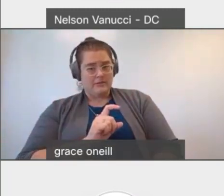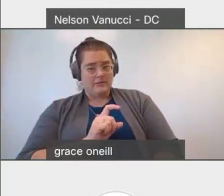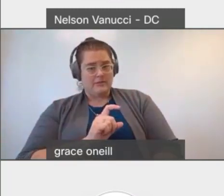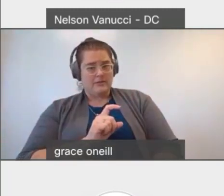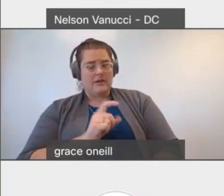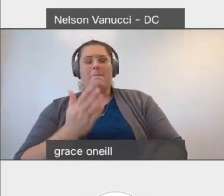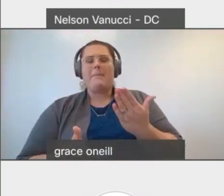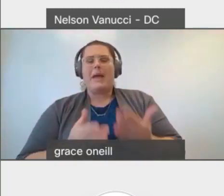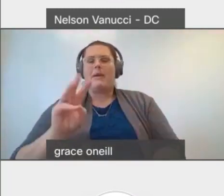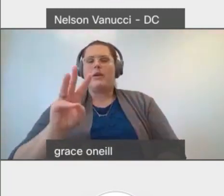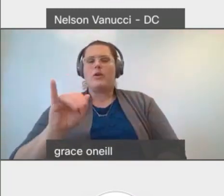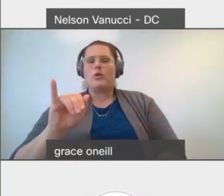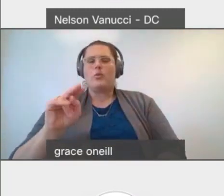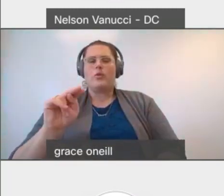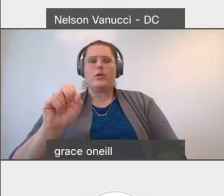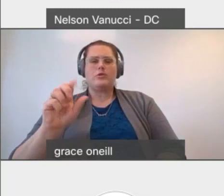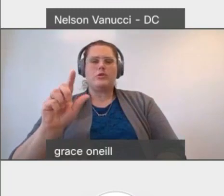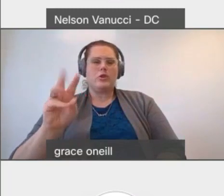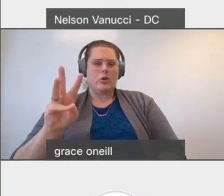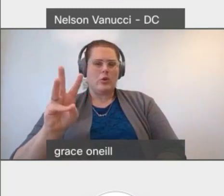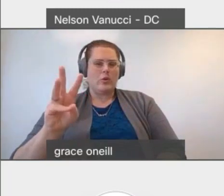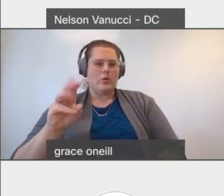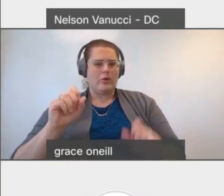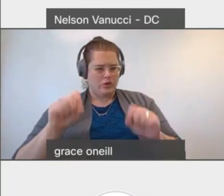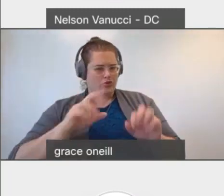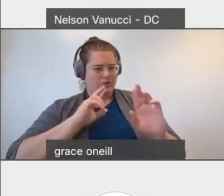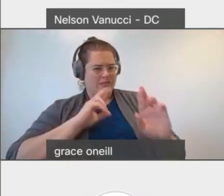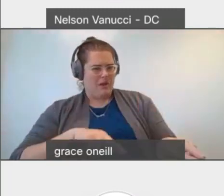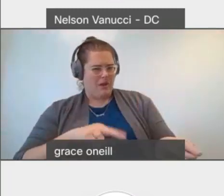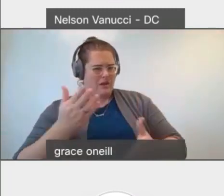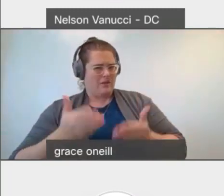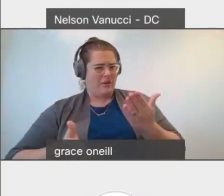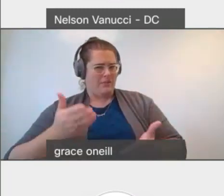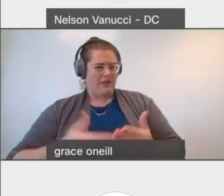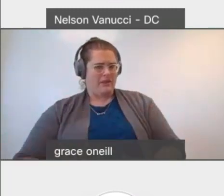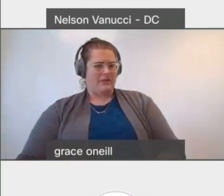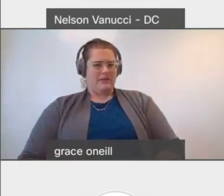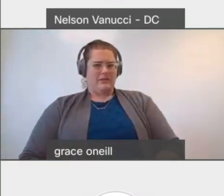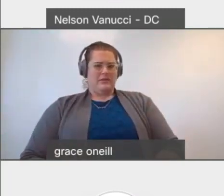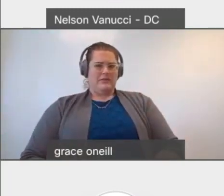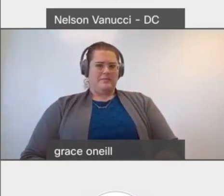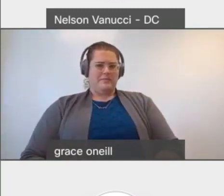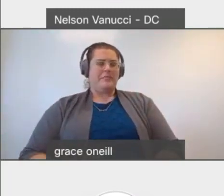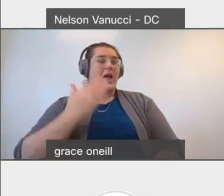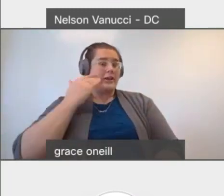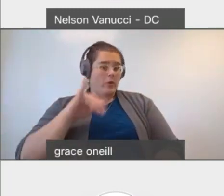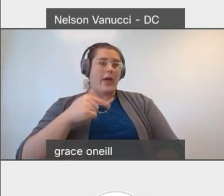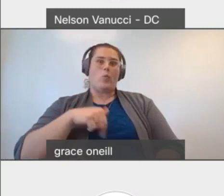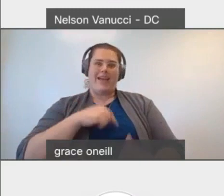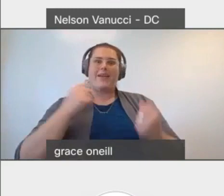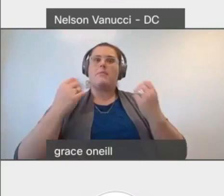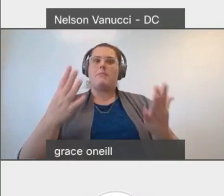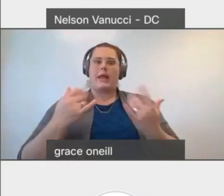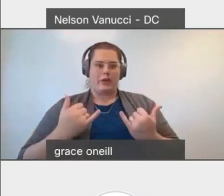Winslow could respond to this. I mean, the first thing that jumps to mind for me is we have a lot of current vacancies. And